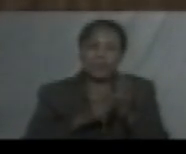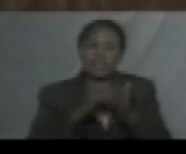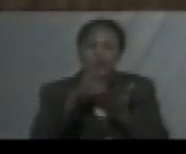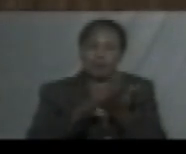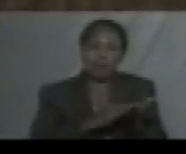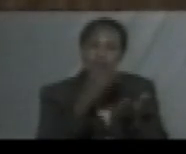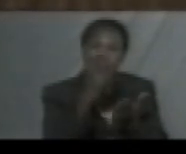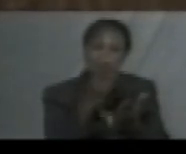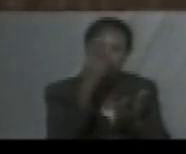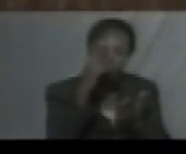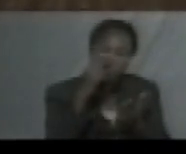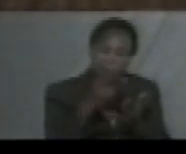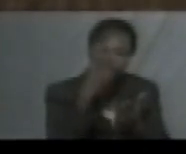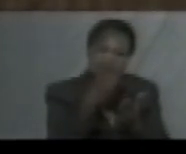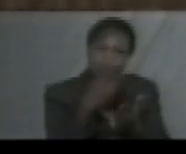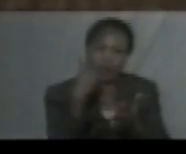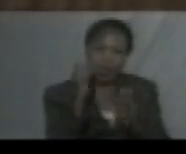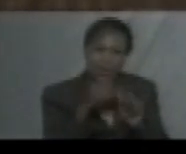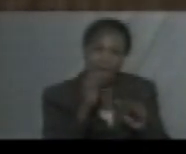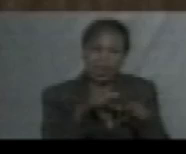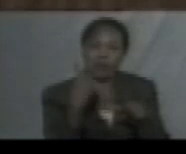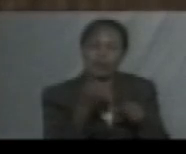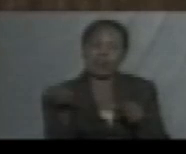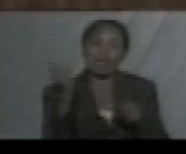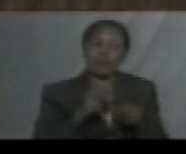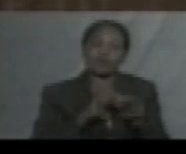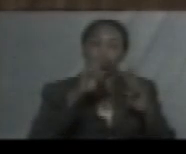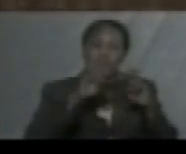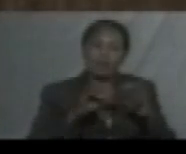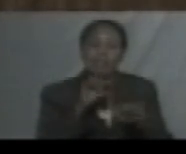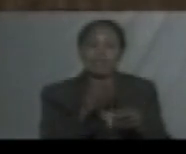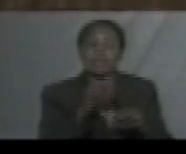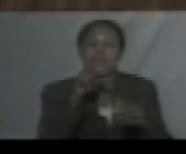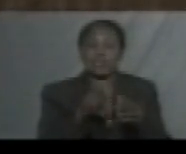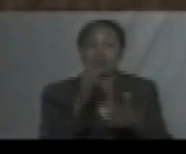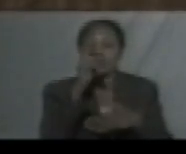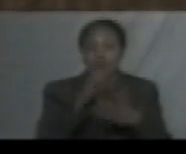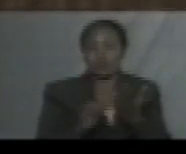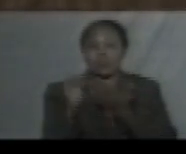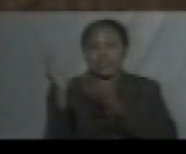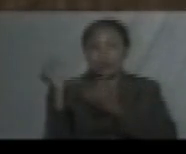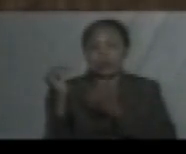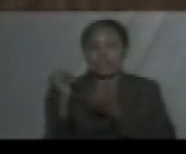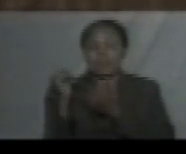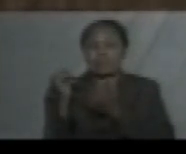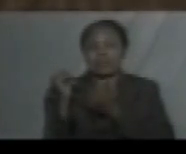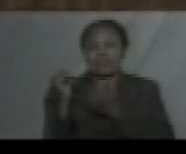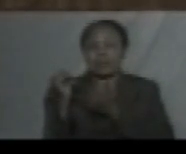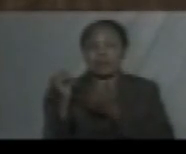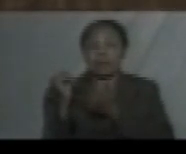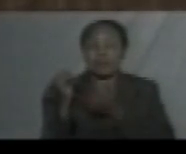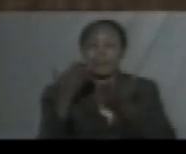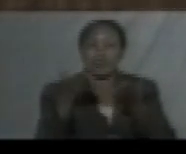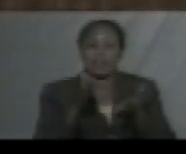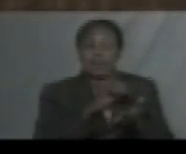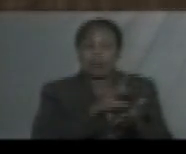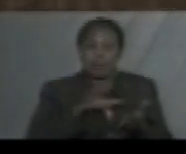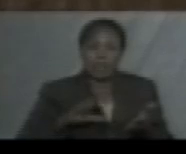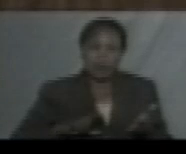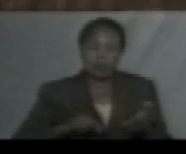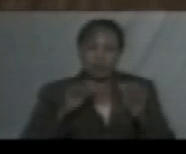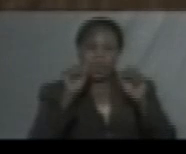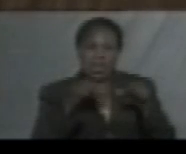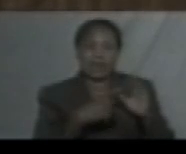verify that. That is what was intended in the process which was organized by the Electoral Commission. Now, my Lord, it will